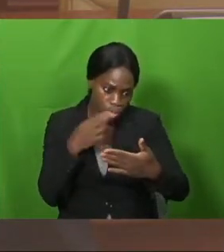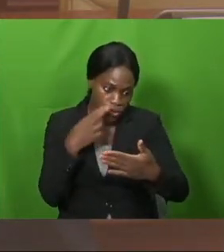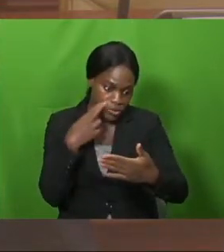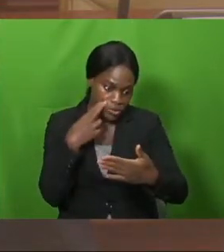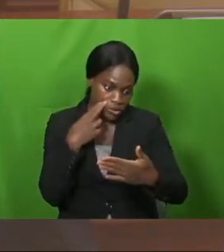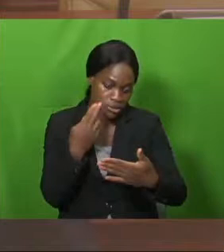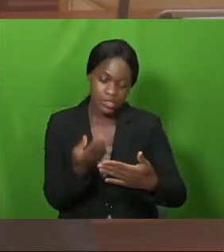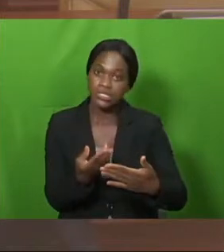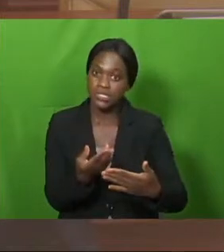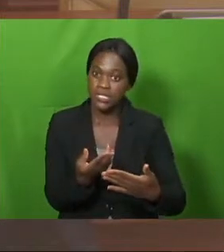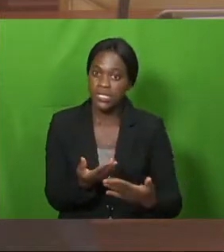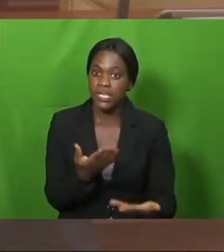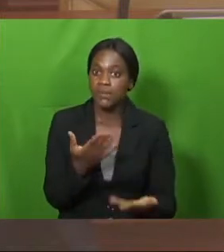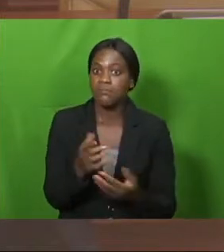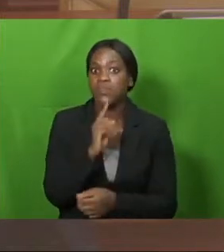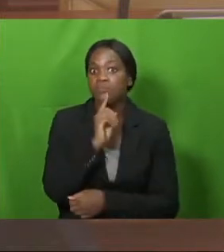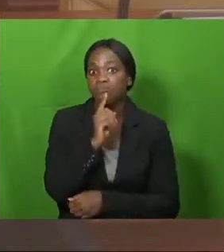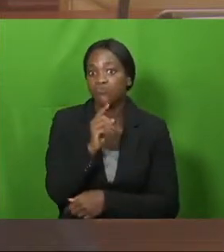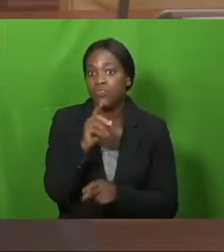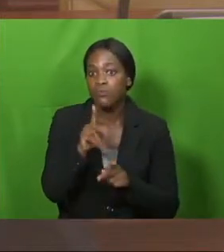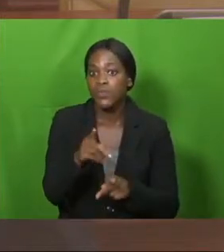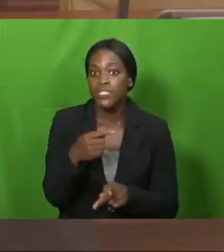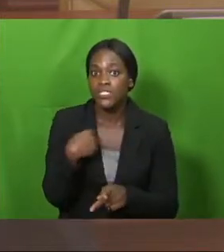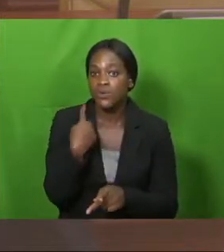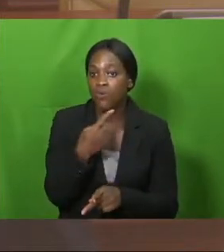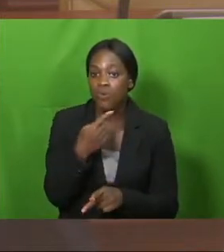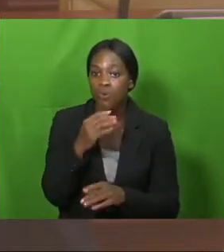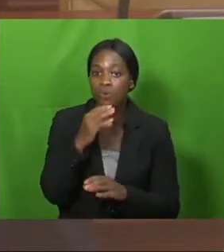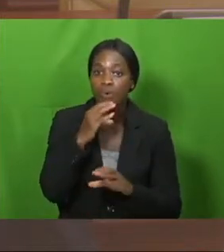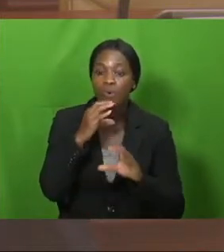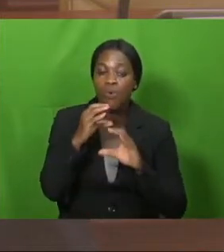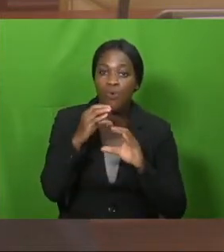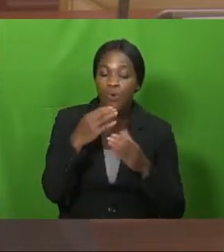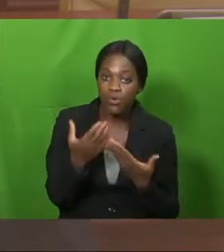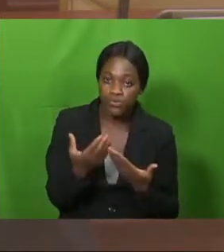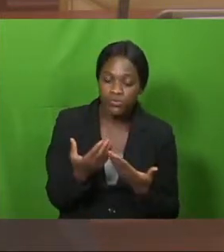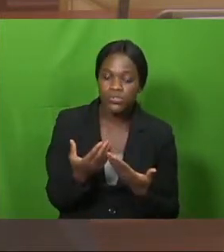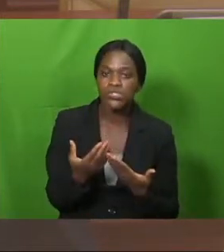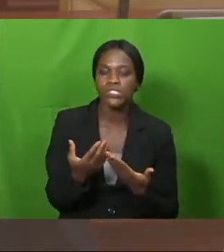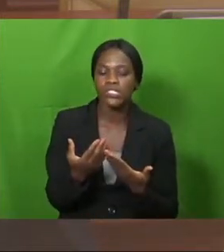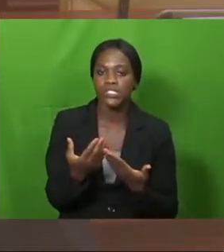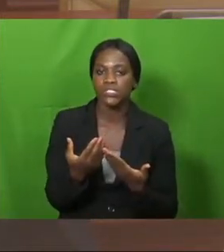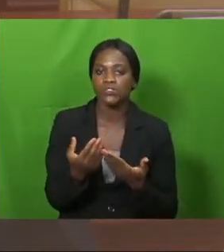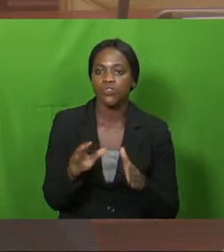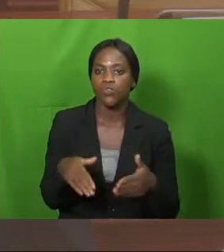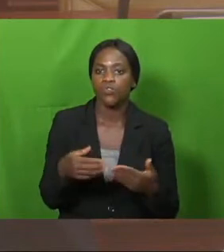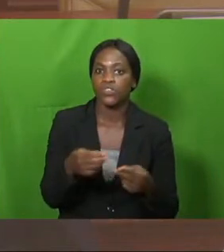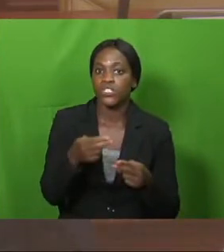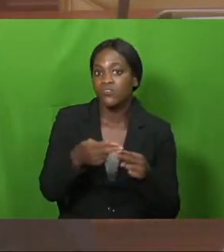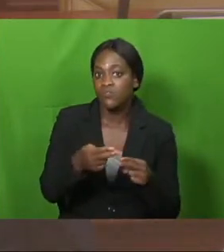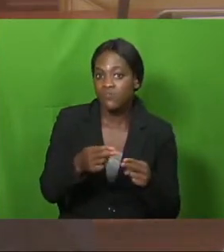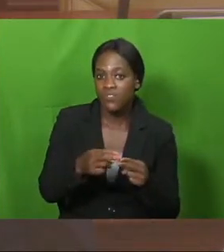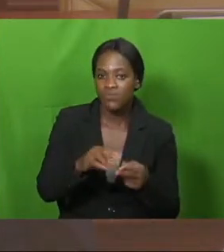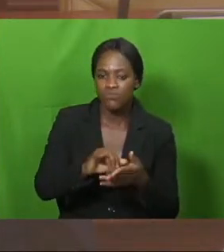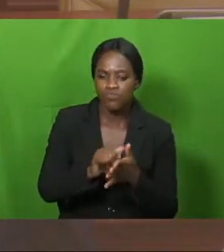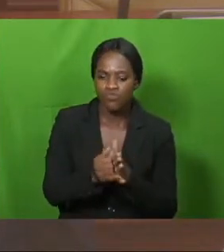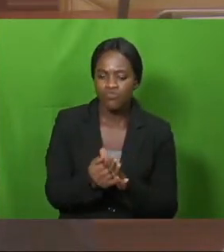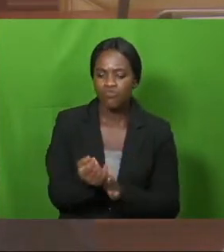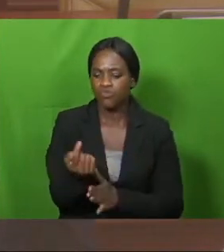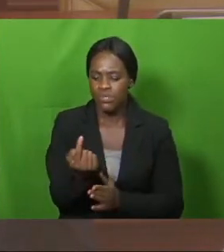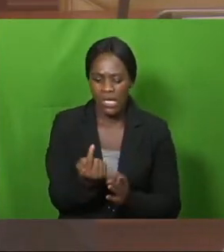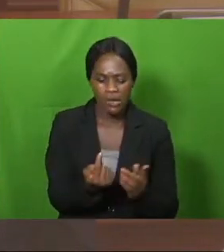that the person who communicated the presence of the dignitaries in the chamber may have